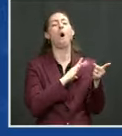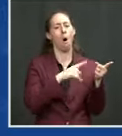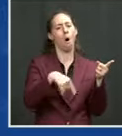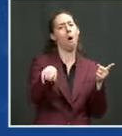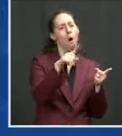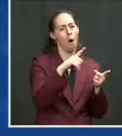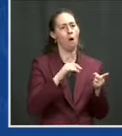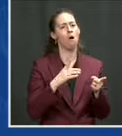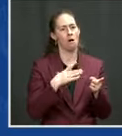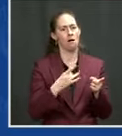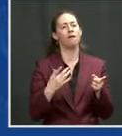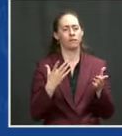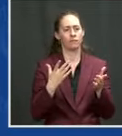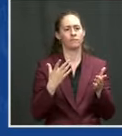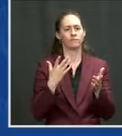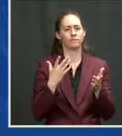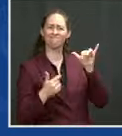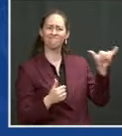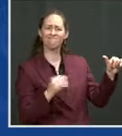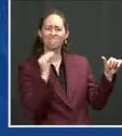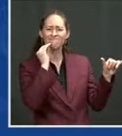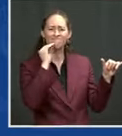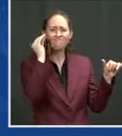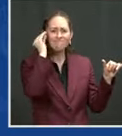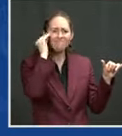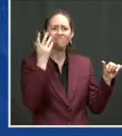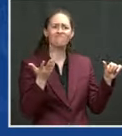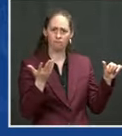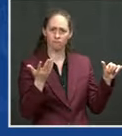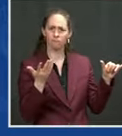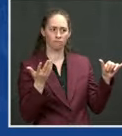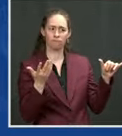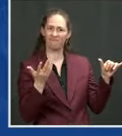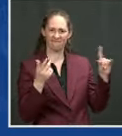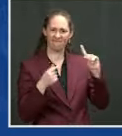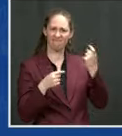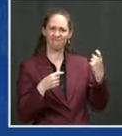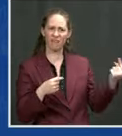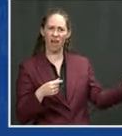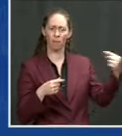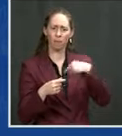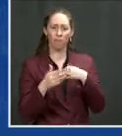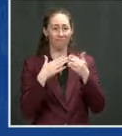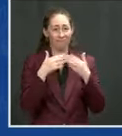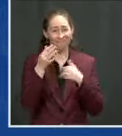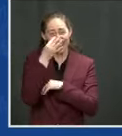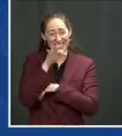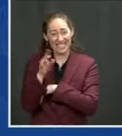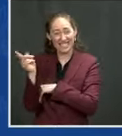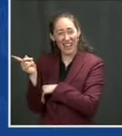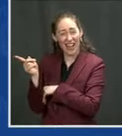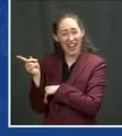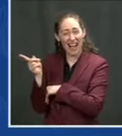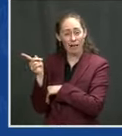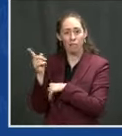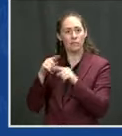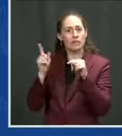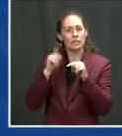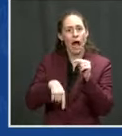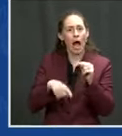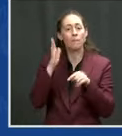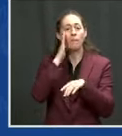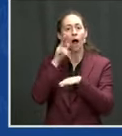boards of health where they are literally identifying the nation's site no matter how close it might be and making sure that we're going out